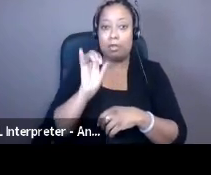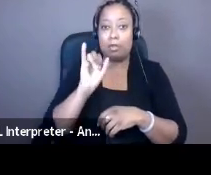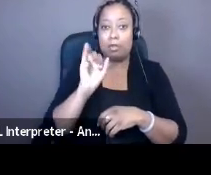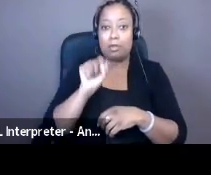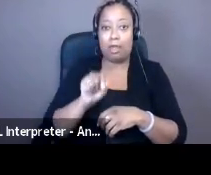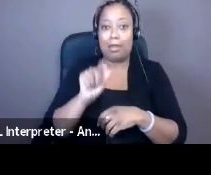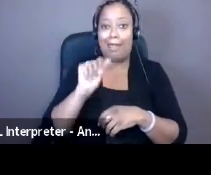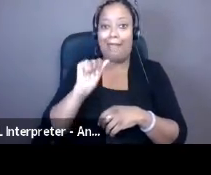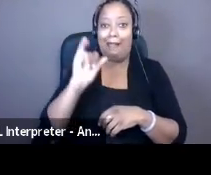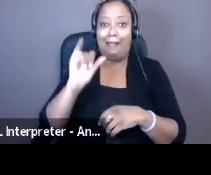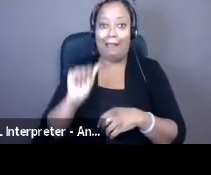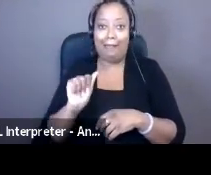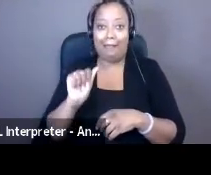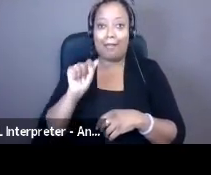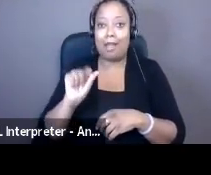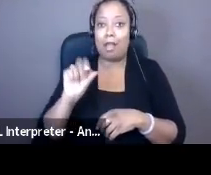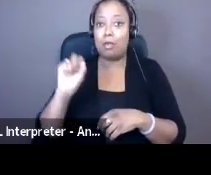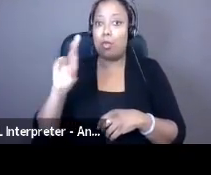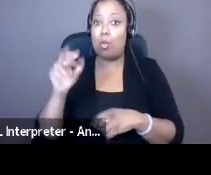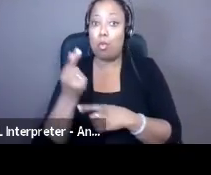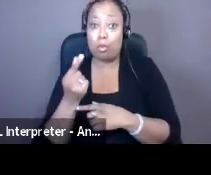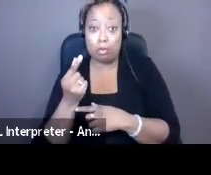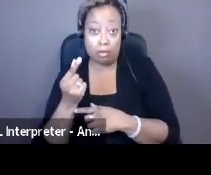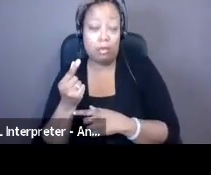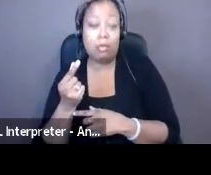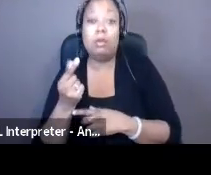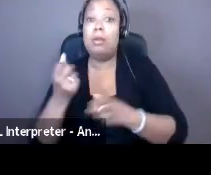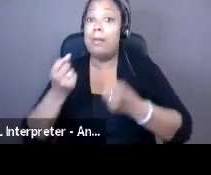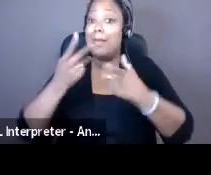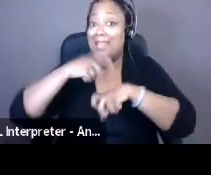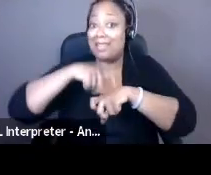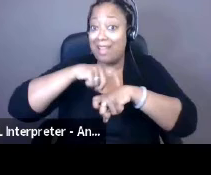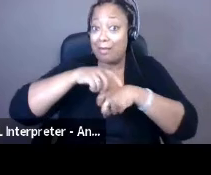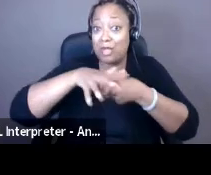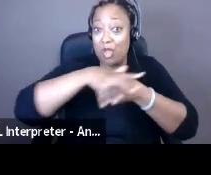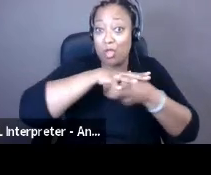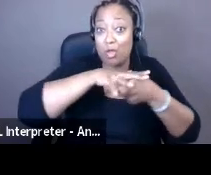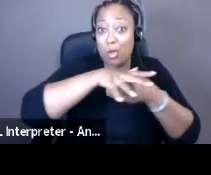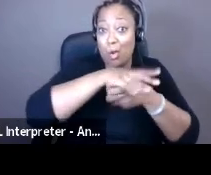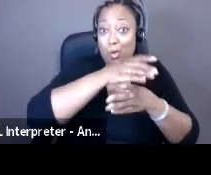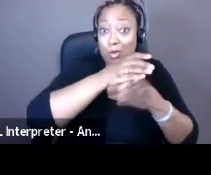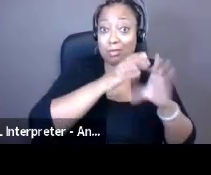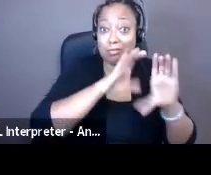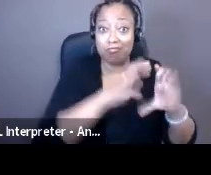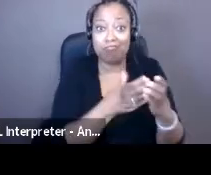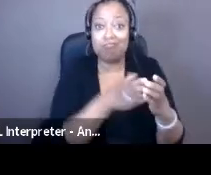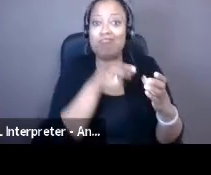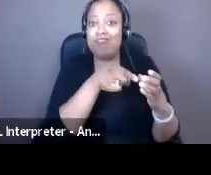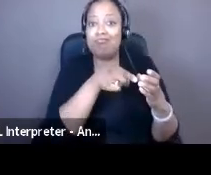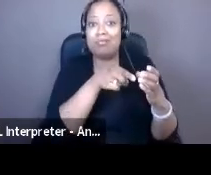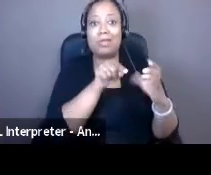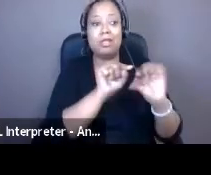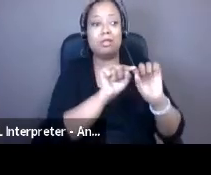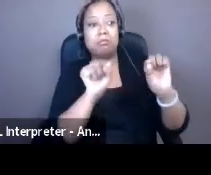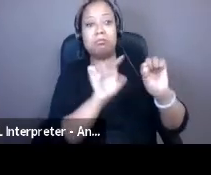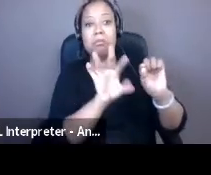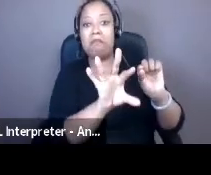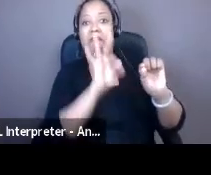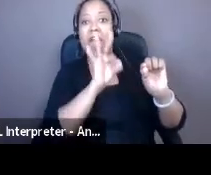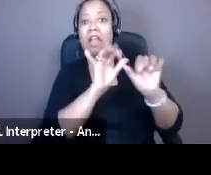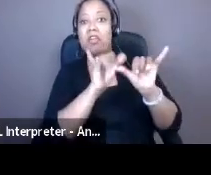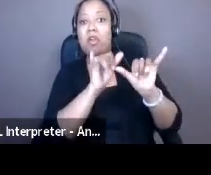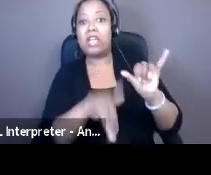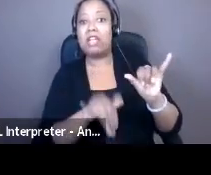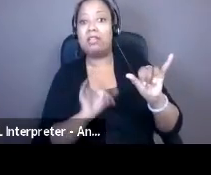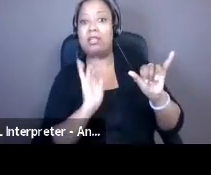www.aia.org. And many times the local chapters have a Find an Architect section on their website that you can do that. Or if